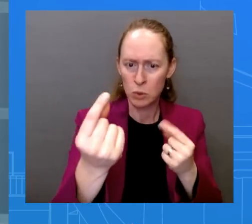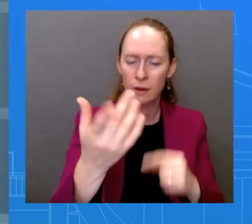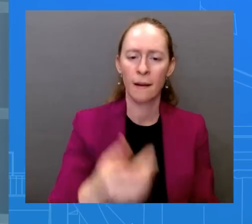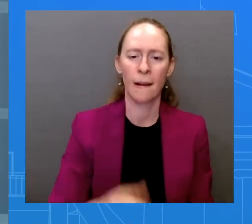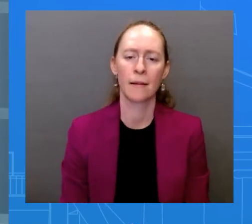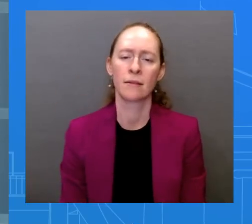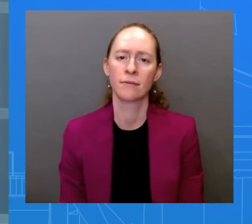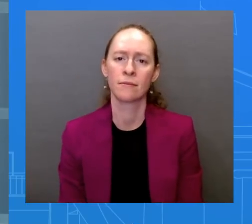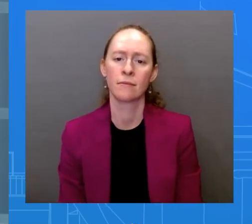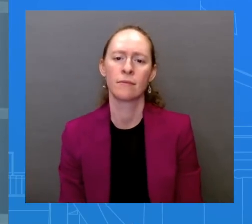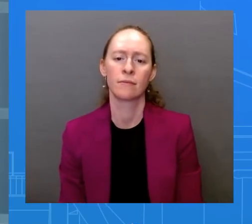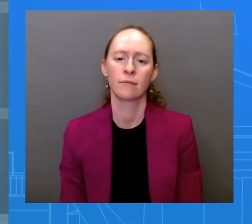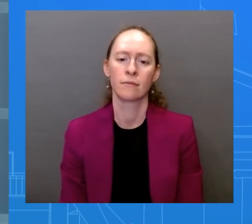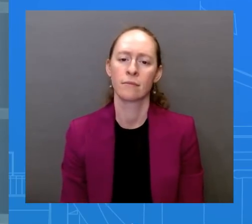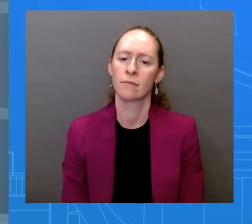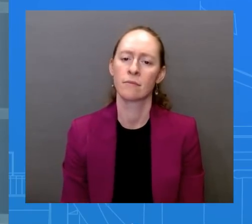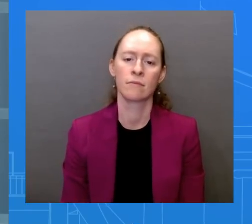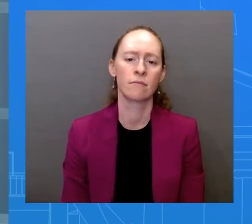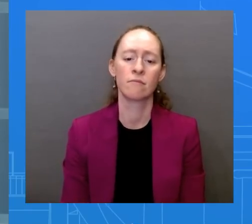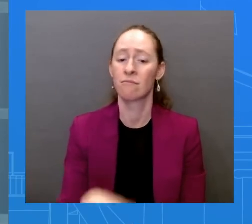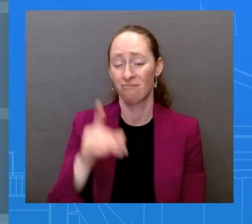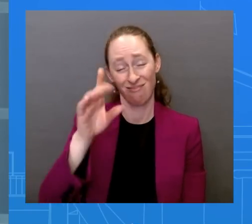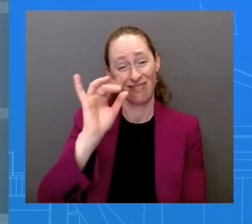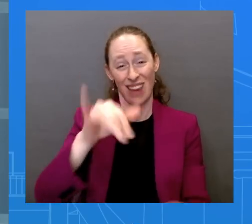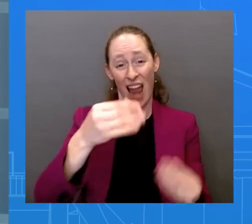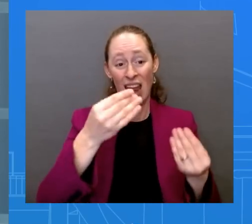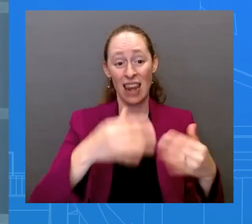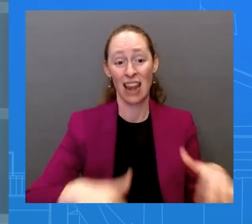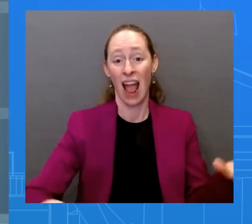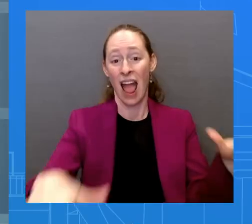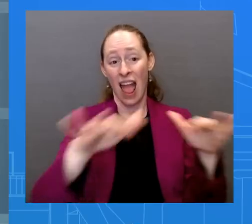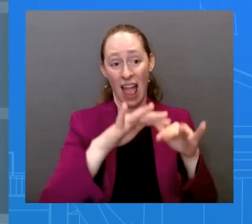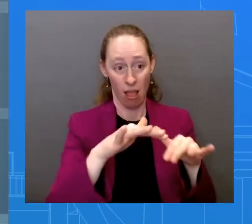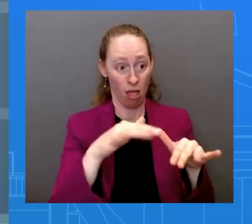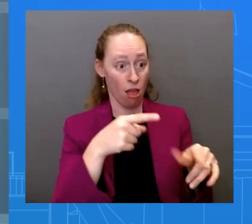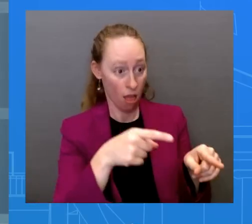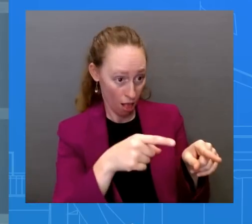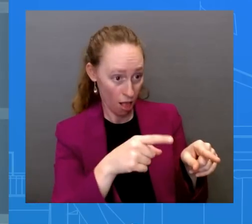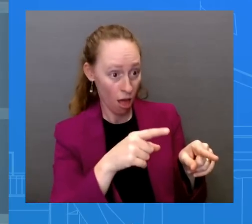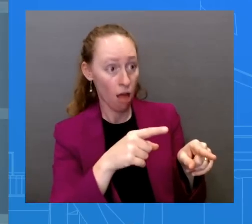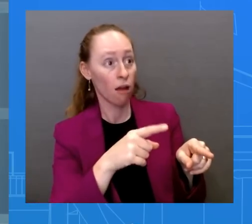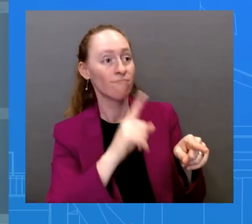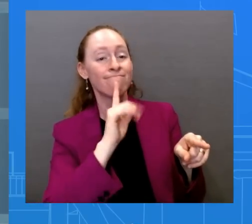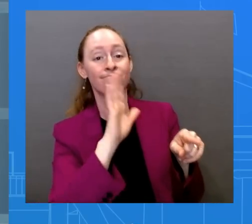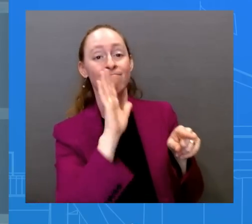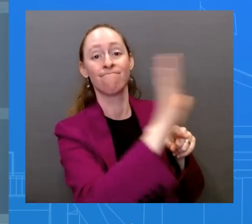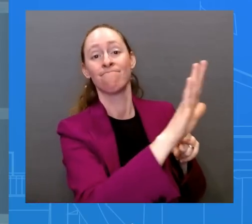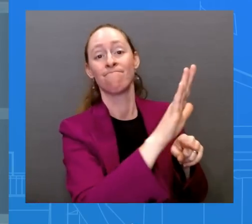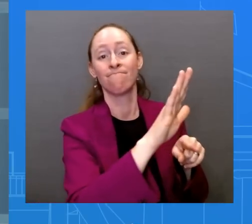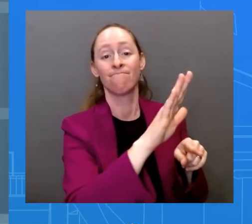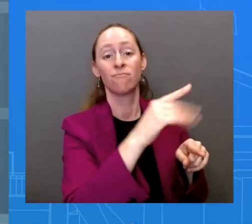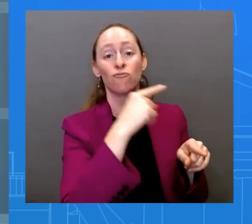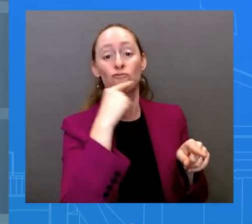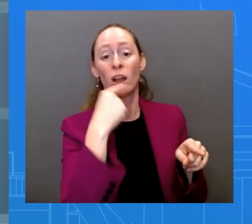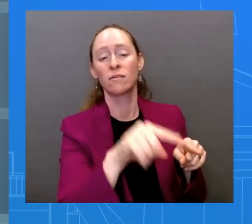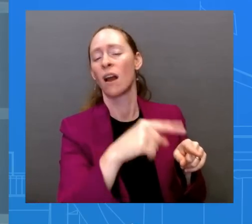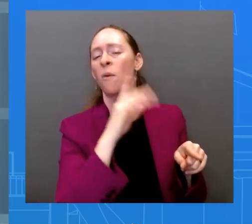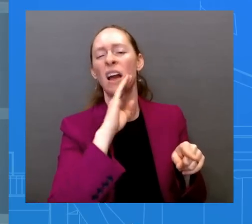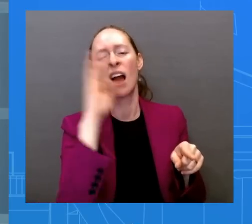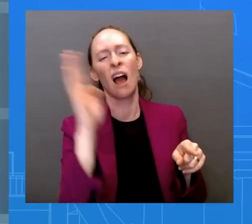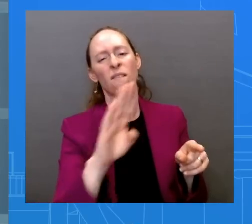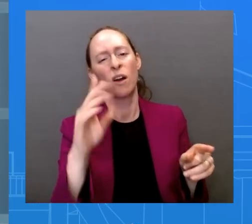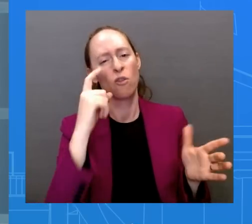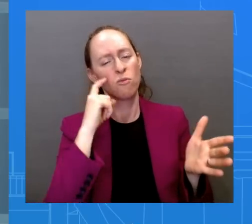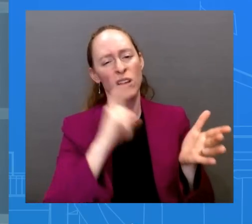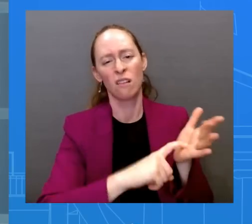recognize this territory that this Territe as anything other than as part of